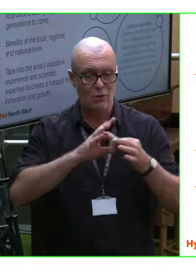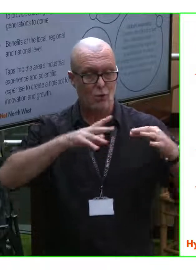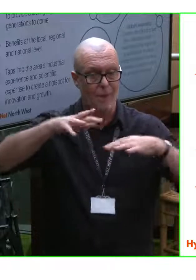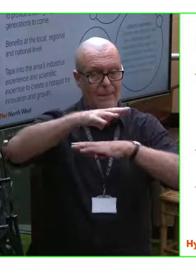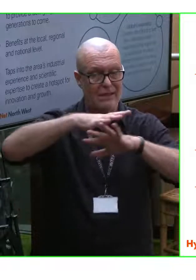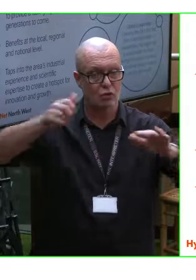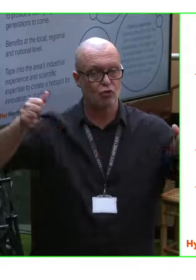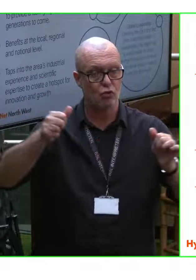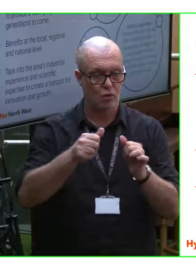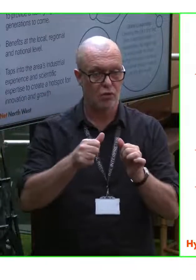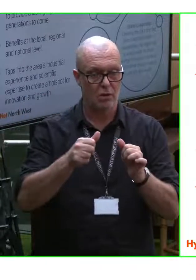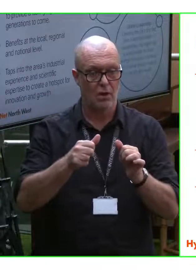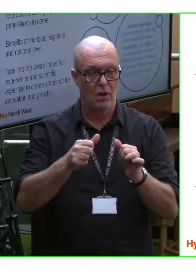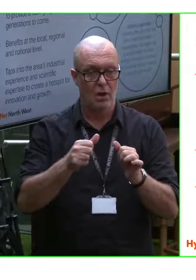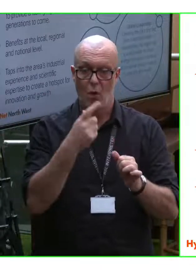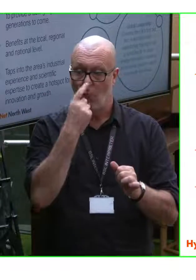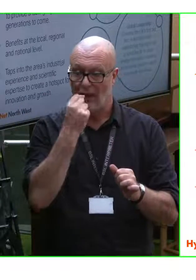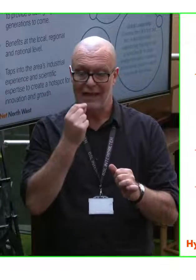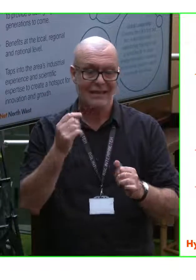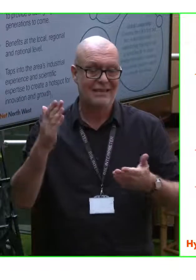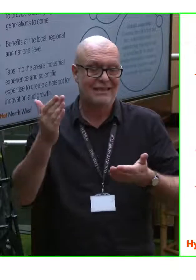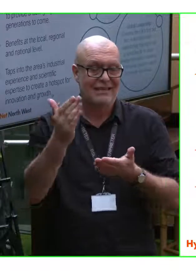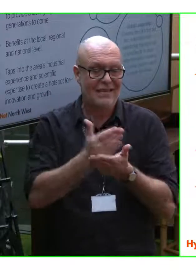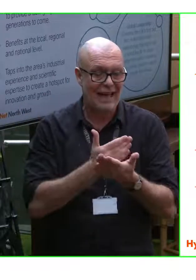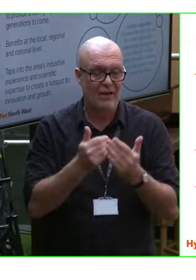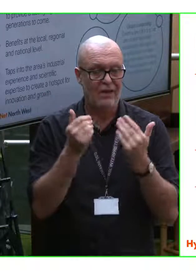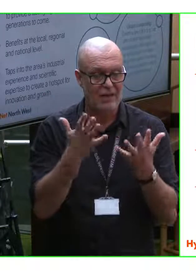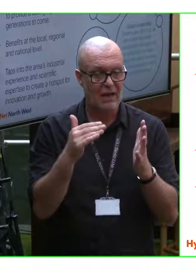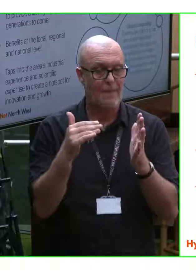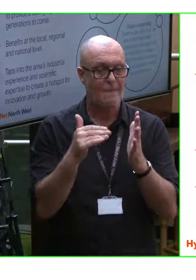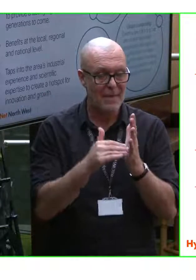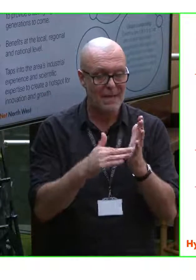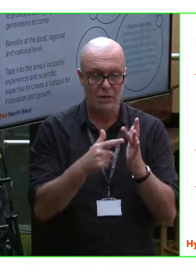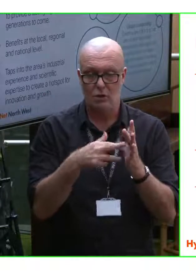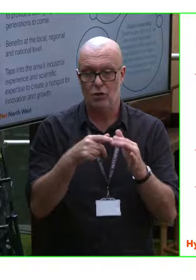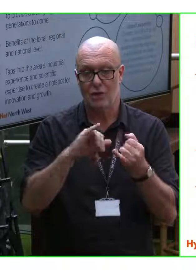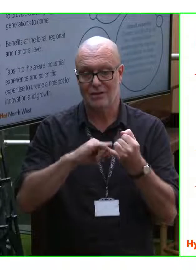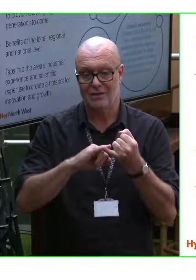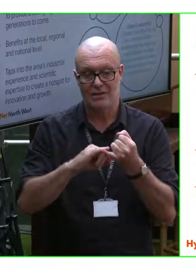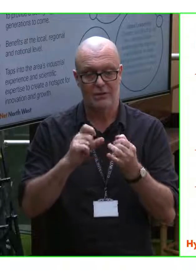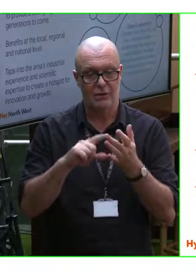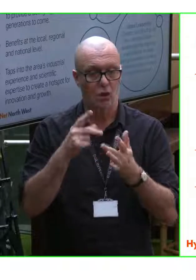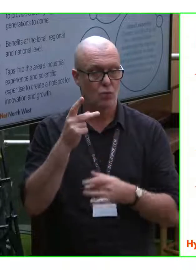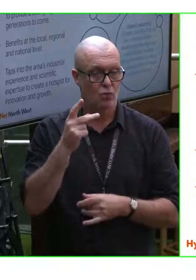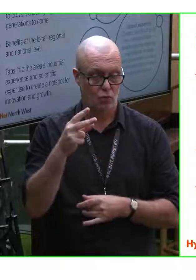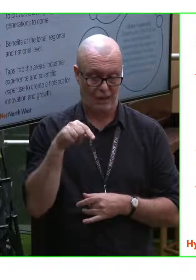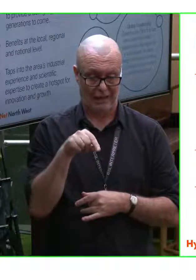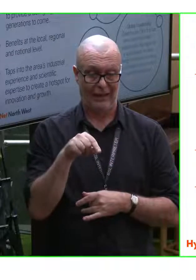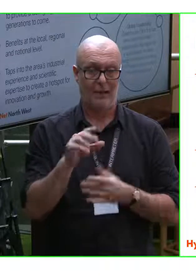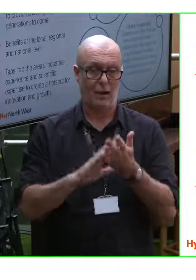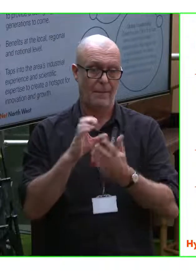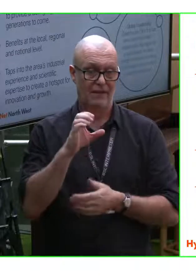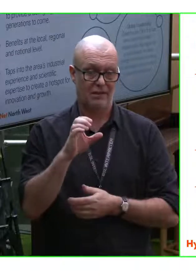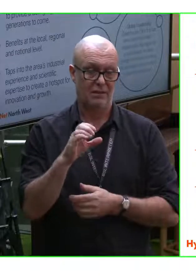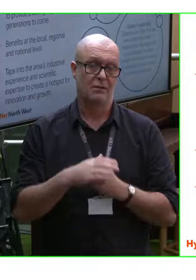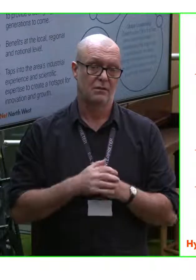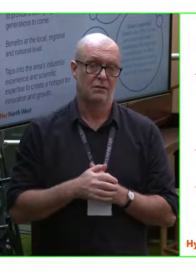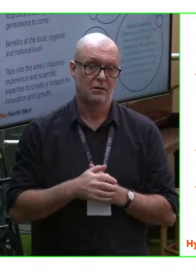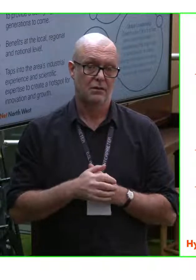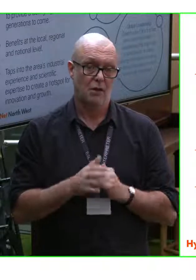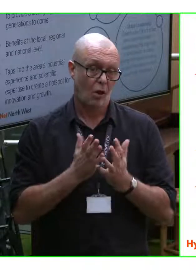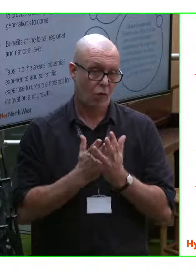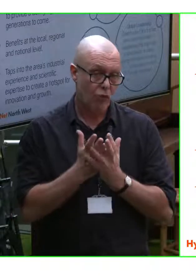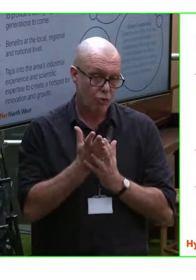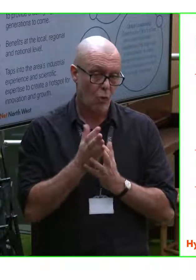We will be able to save 10 million tonnes of CO2 emissions here in the region, which is around a quarter of our region,